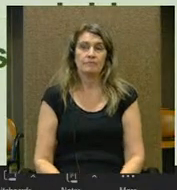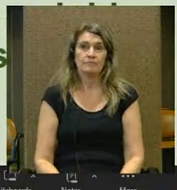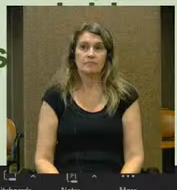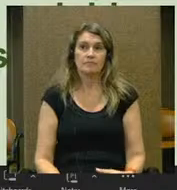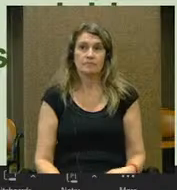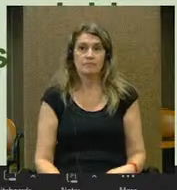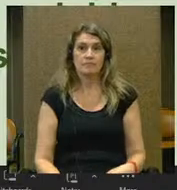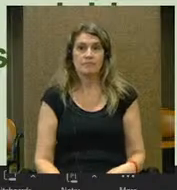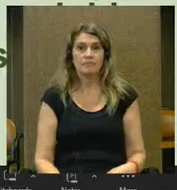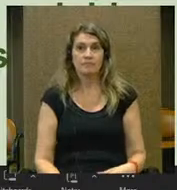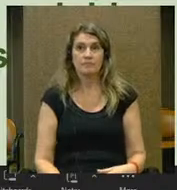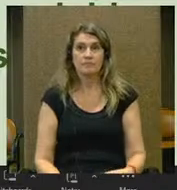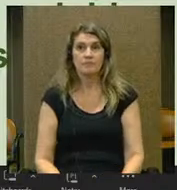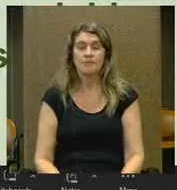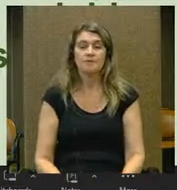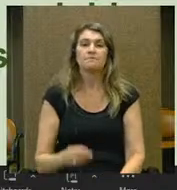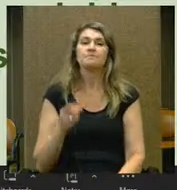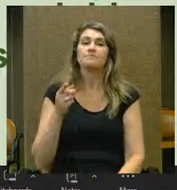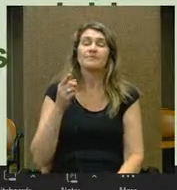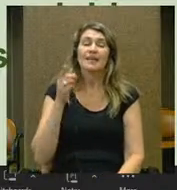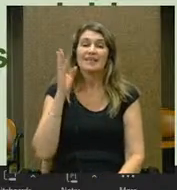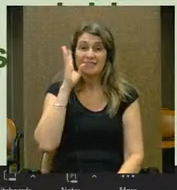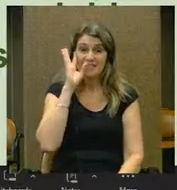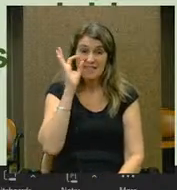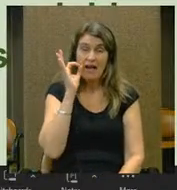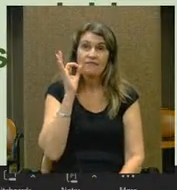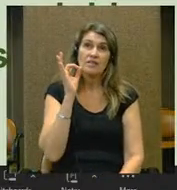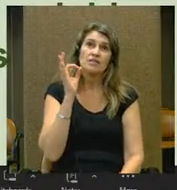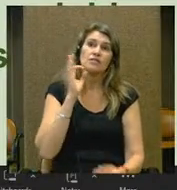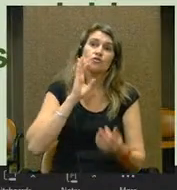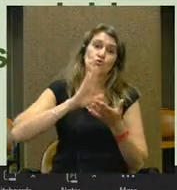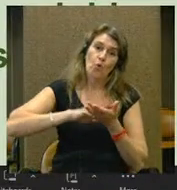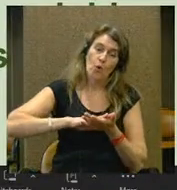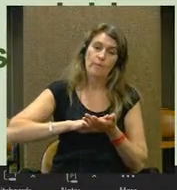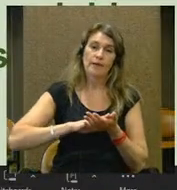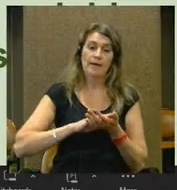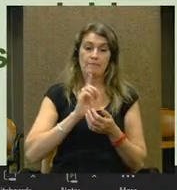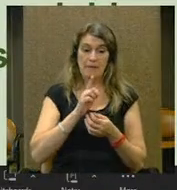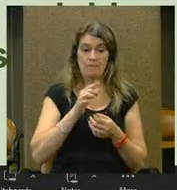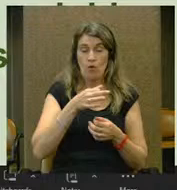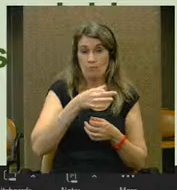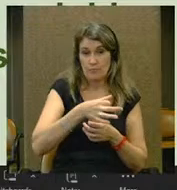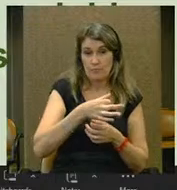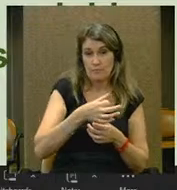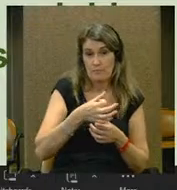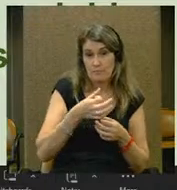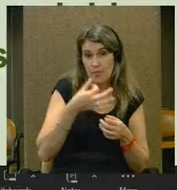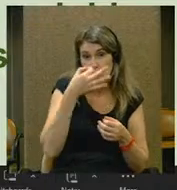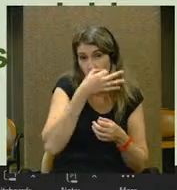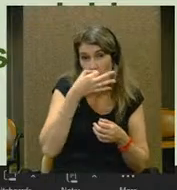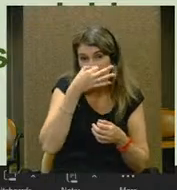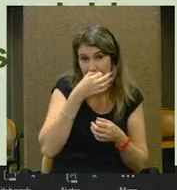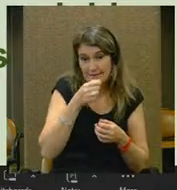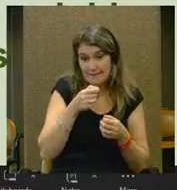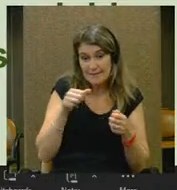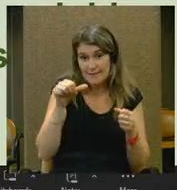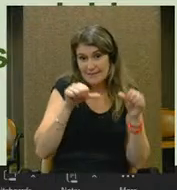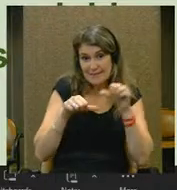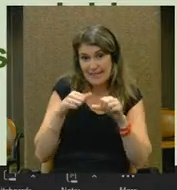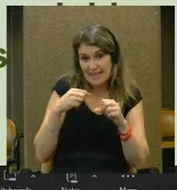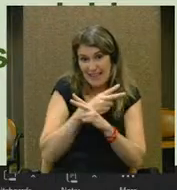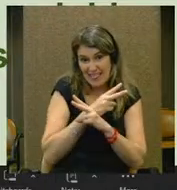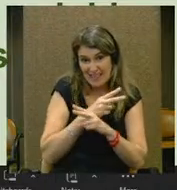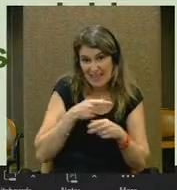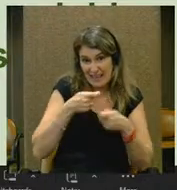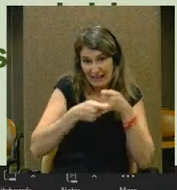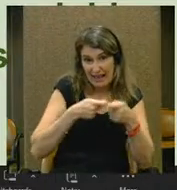So where we stand today is a relatively stable market with regards to the more traditional opioids, such as heroin.